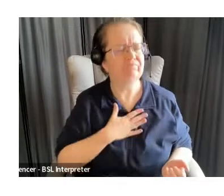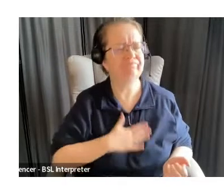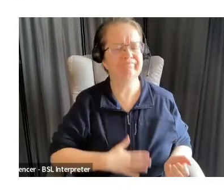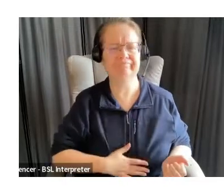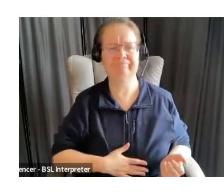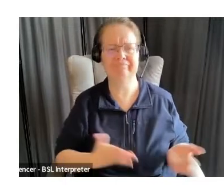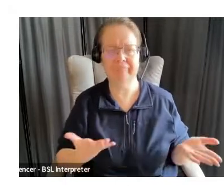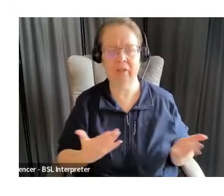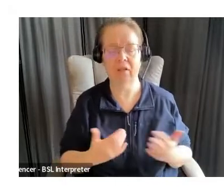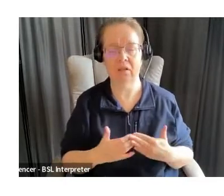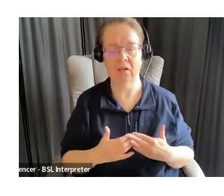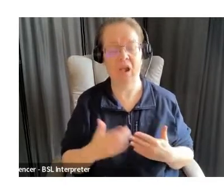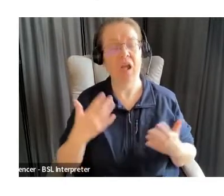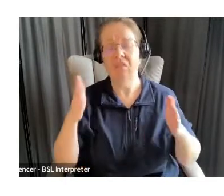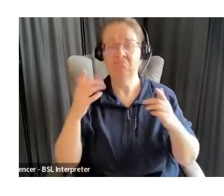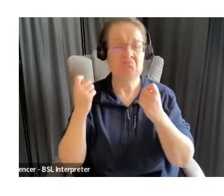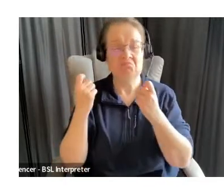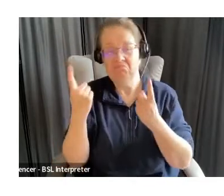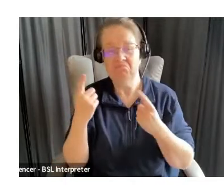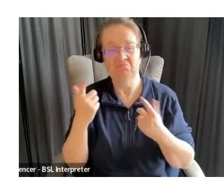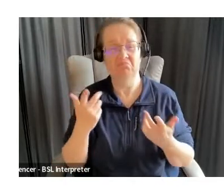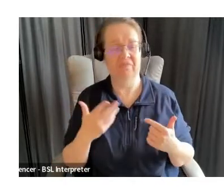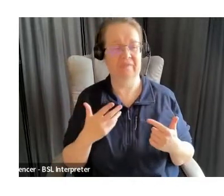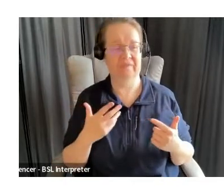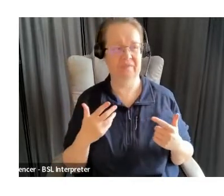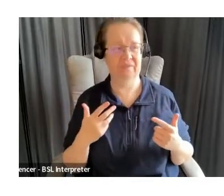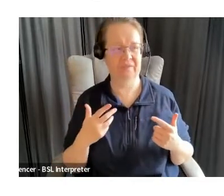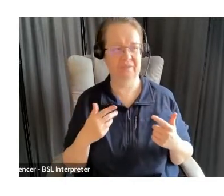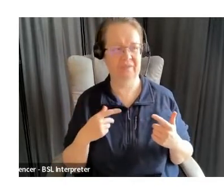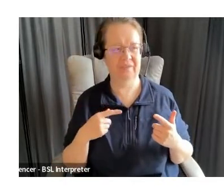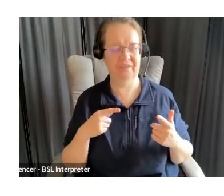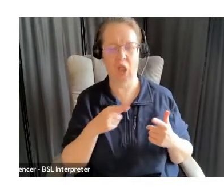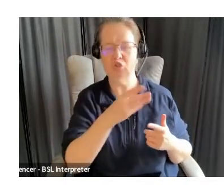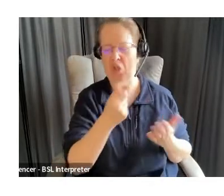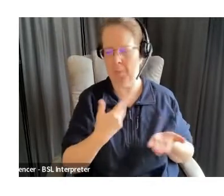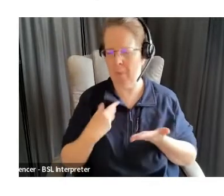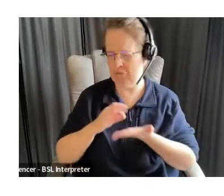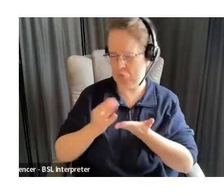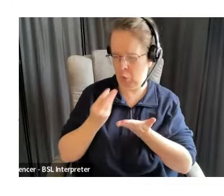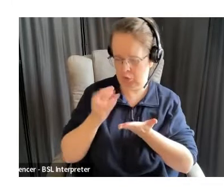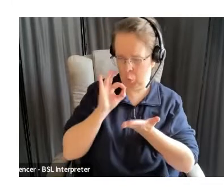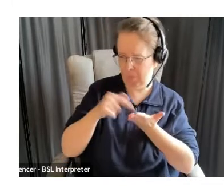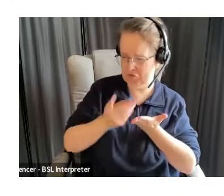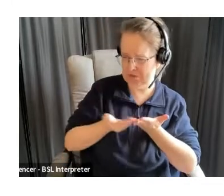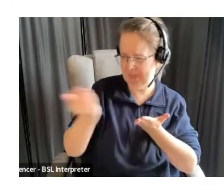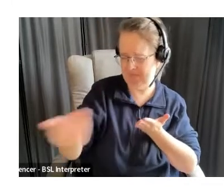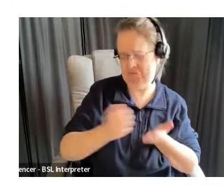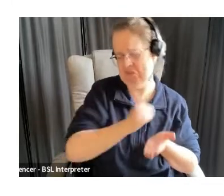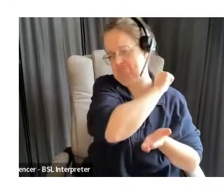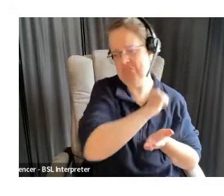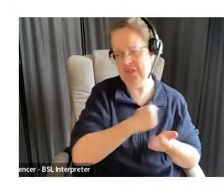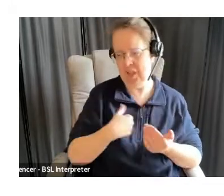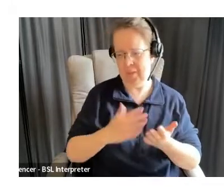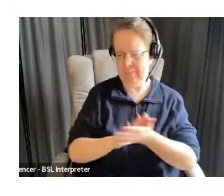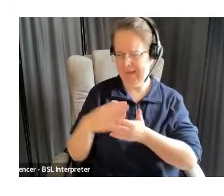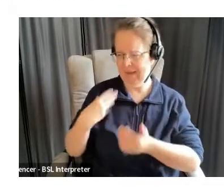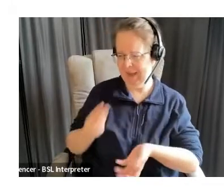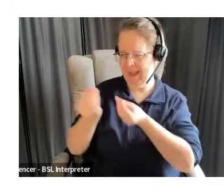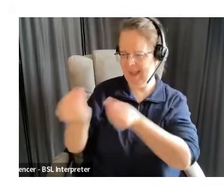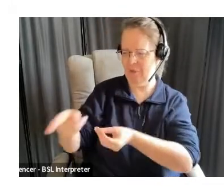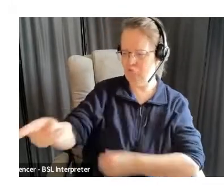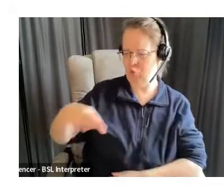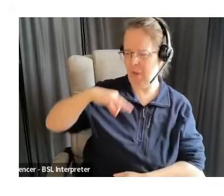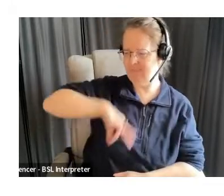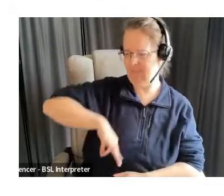And I get that. Some may sort of feel that that's a step too far, that they may be giving someone,